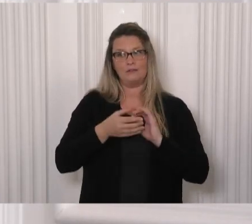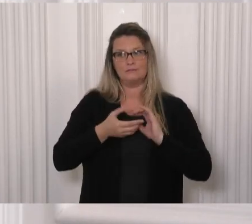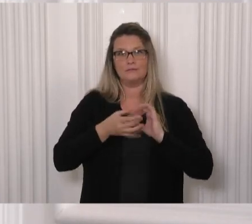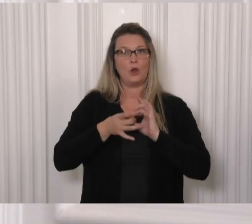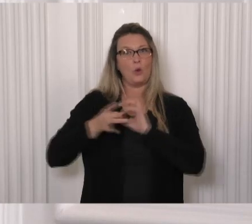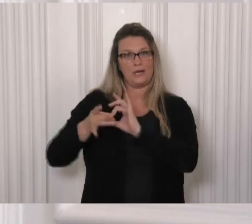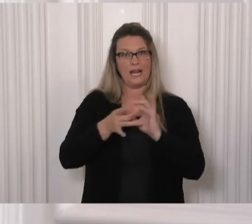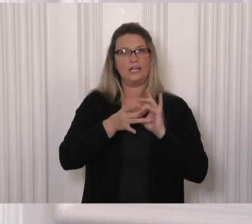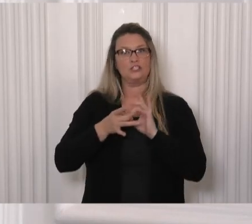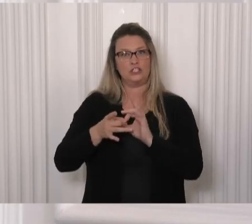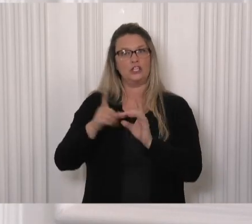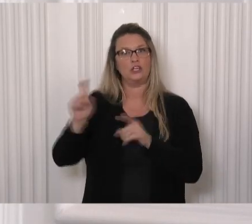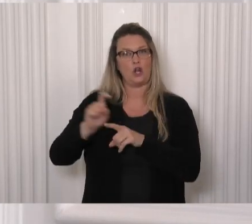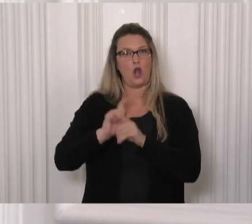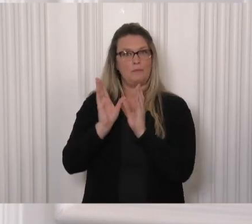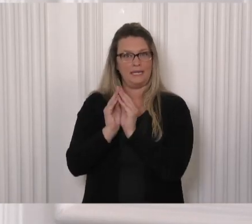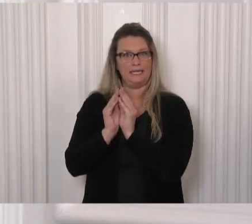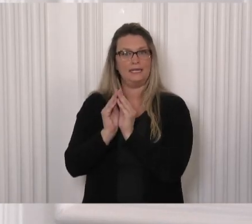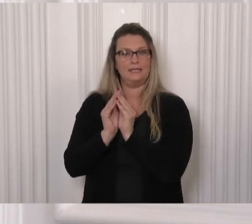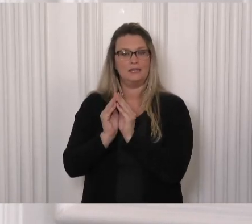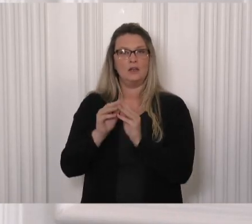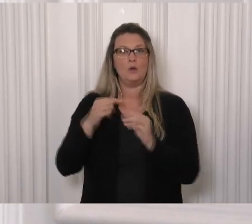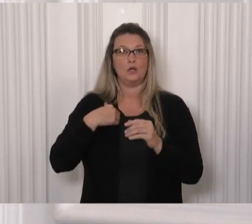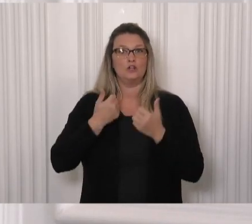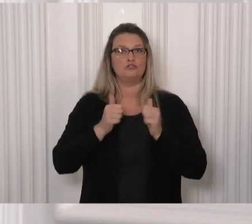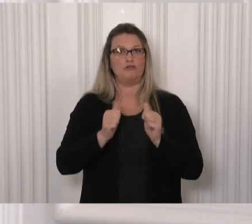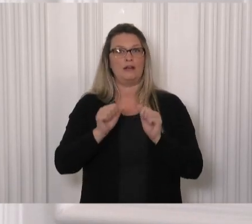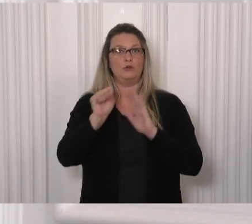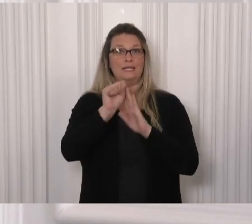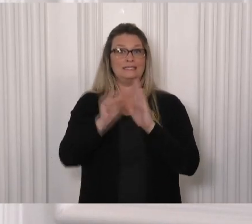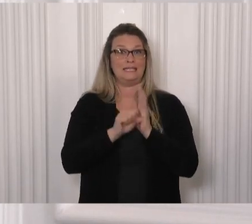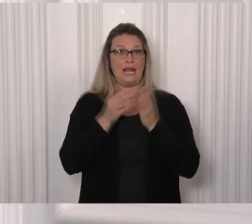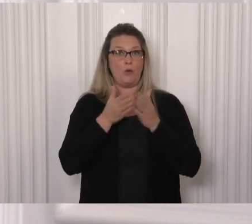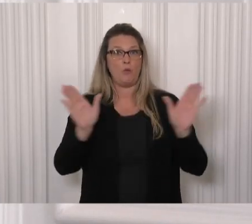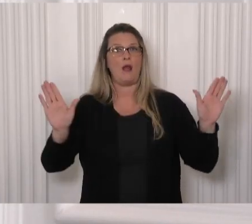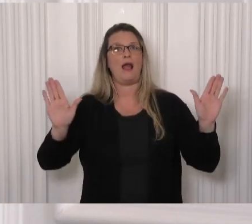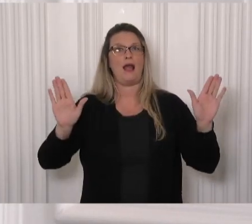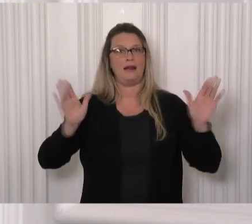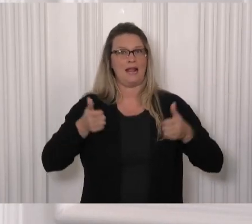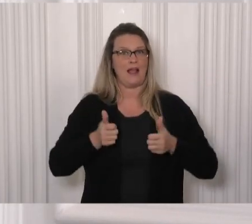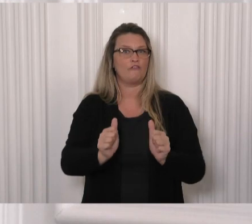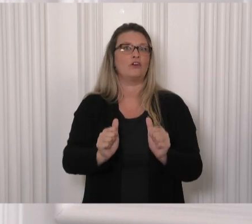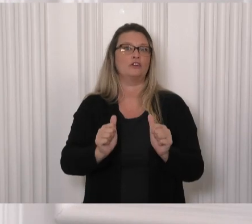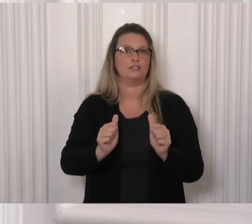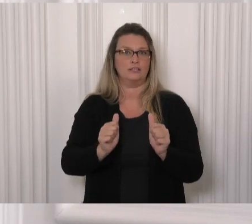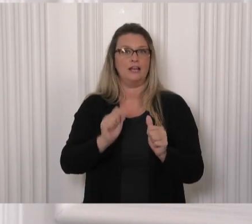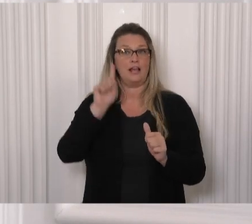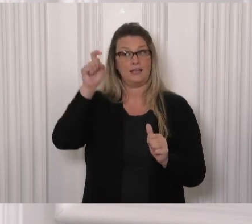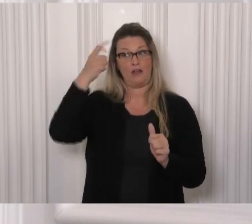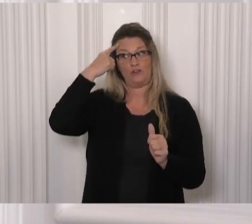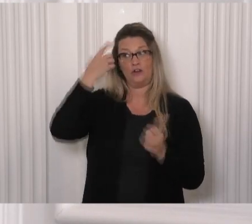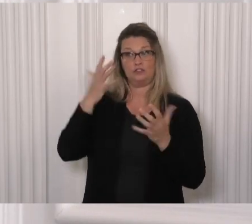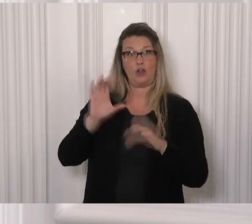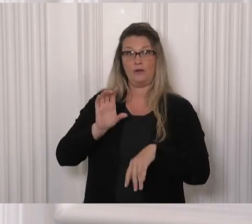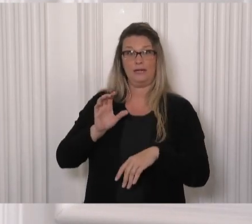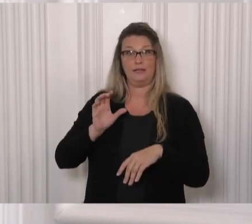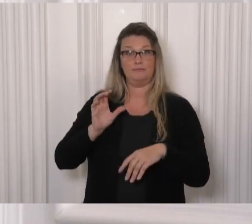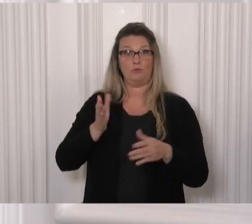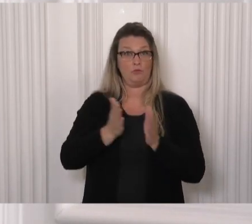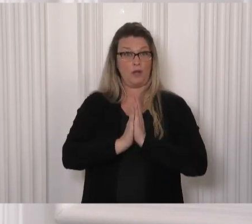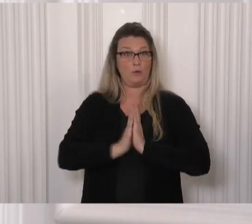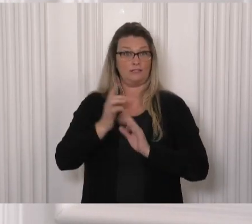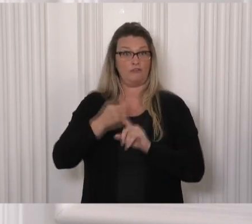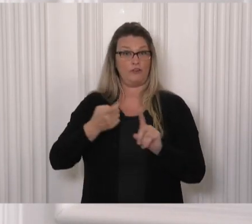agencies as we shape out a statewide effort that the governor's directed us to do with all those entities to make sure that we are